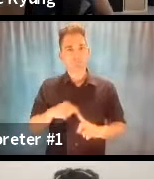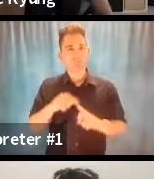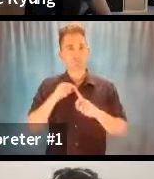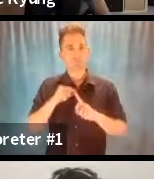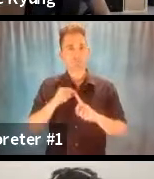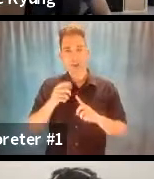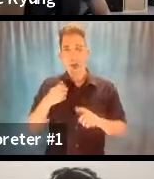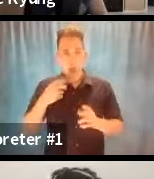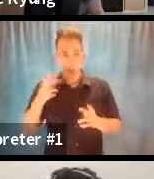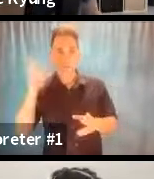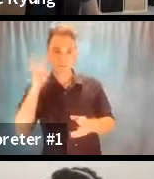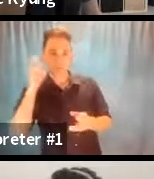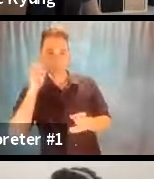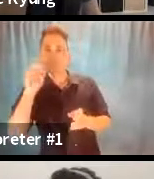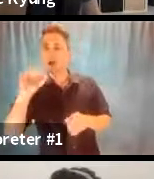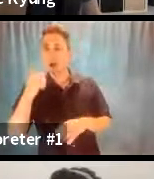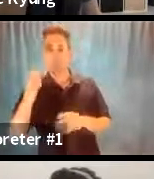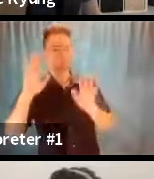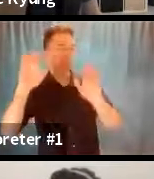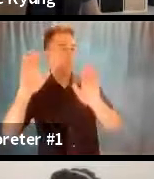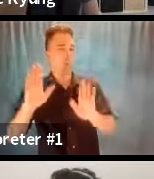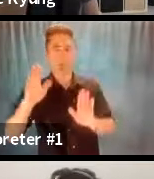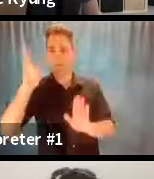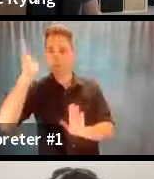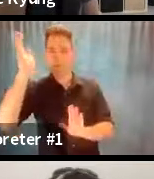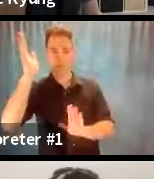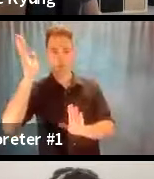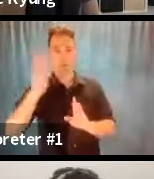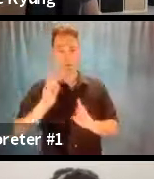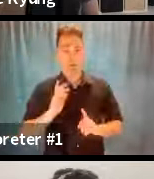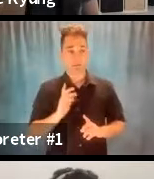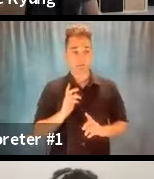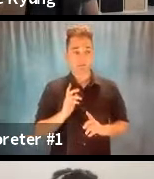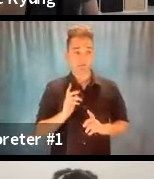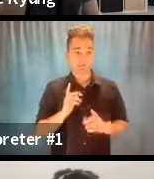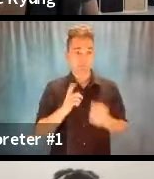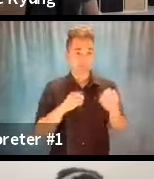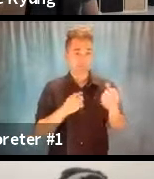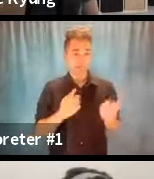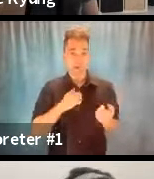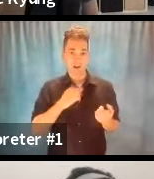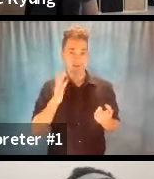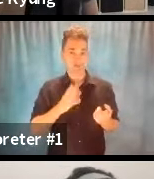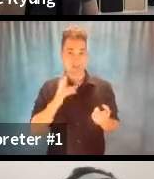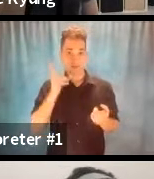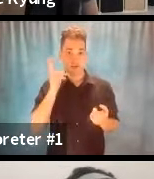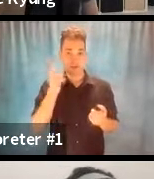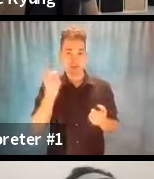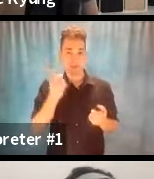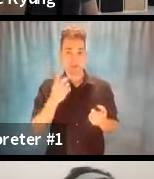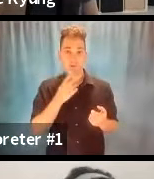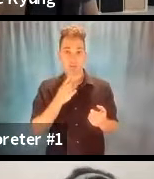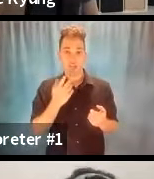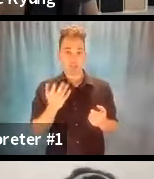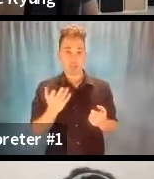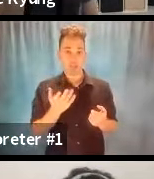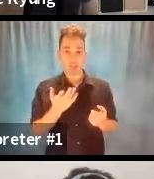excellent presentation, I haven't heard anybody say, is there some kind of